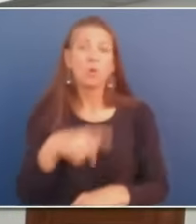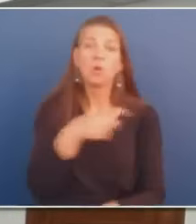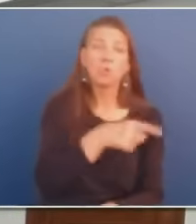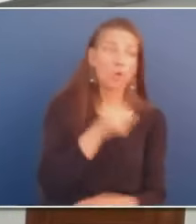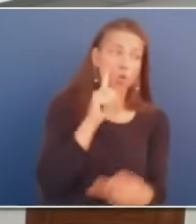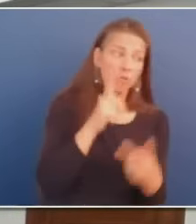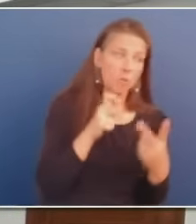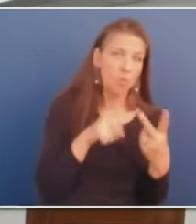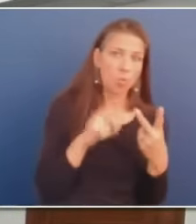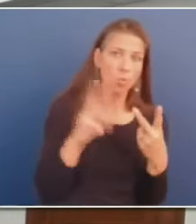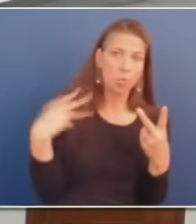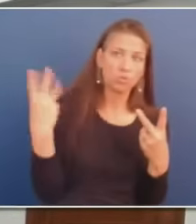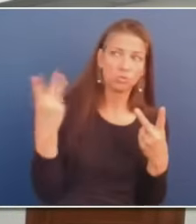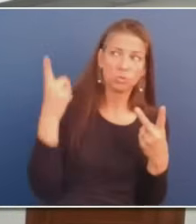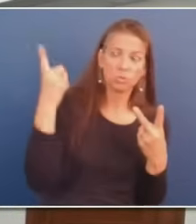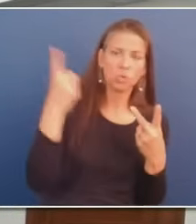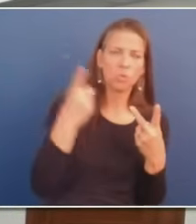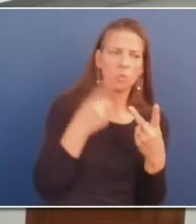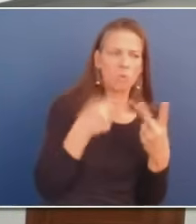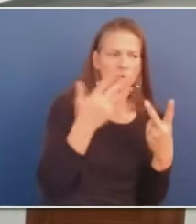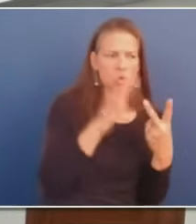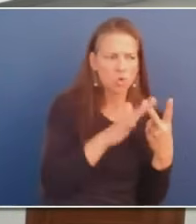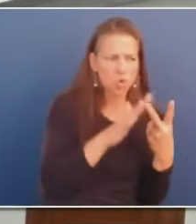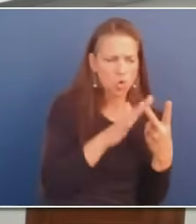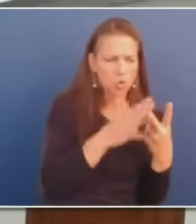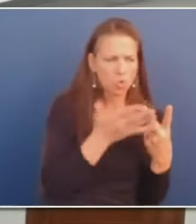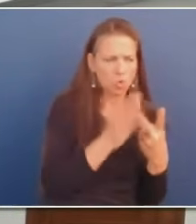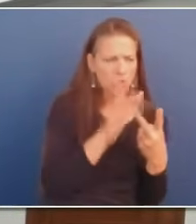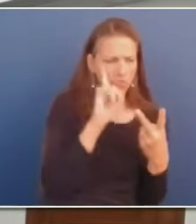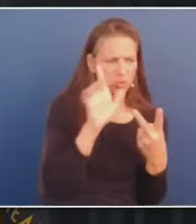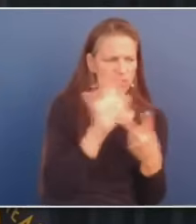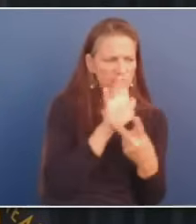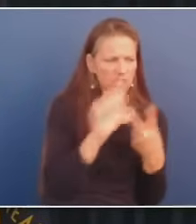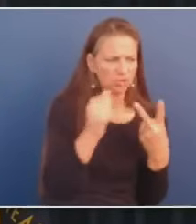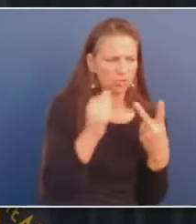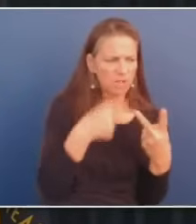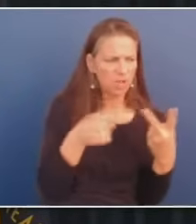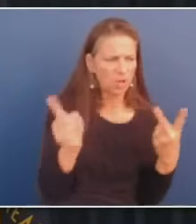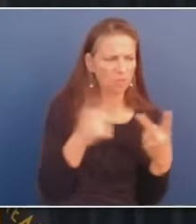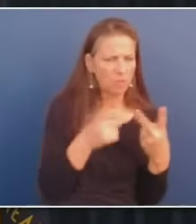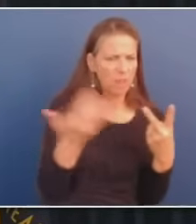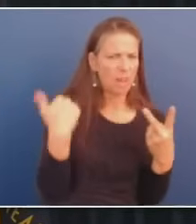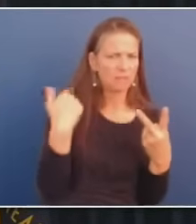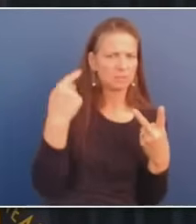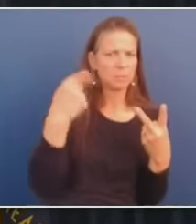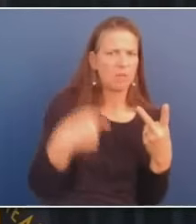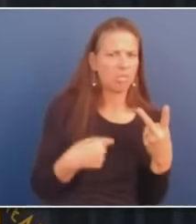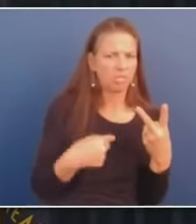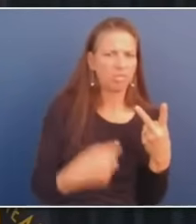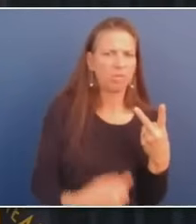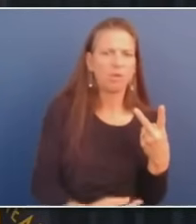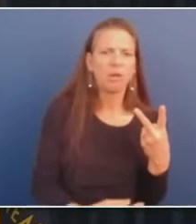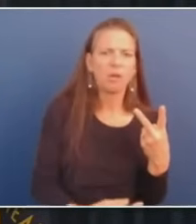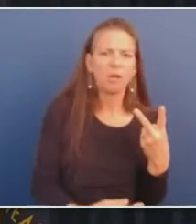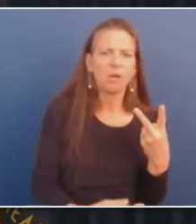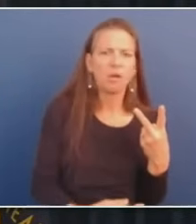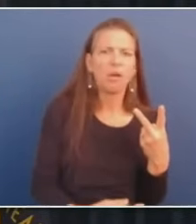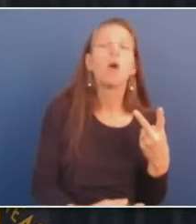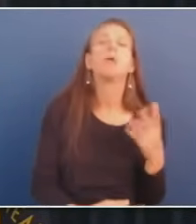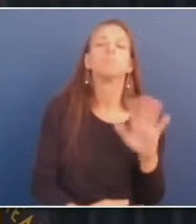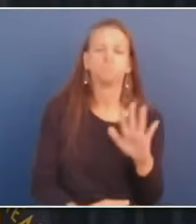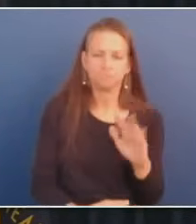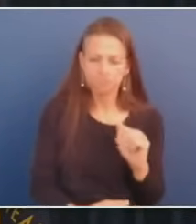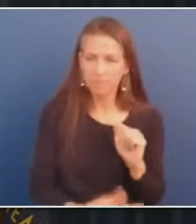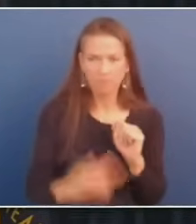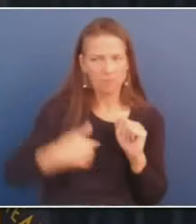yet on your request for a disaster declaration from last month's severe weather? So we have not